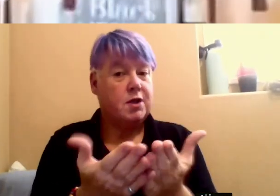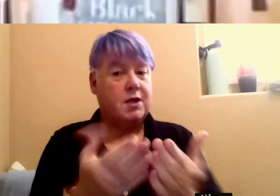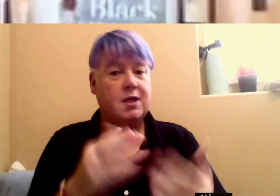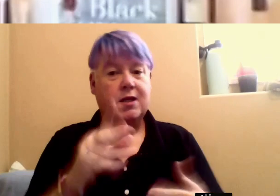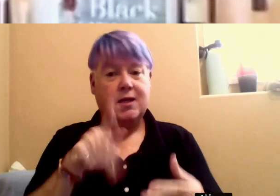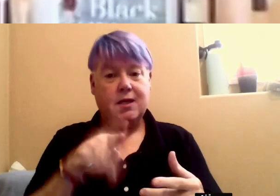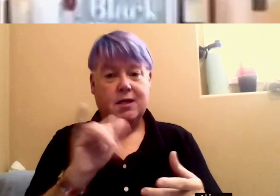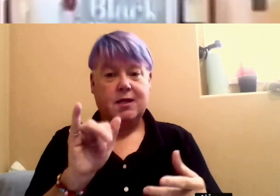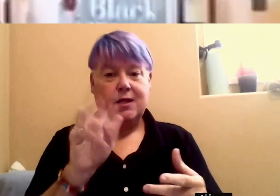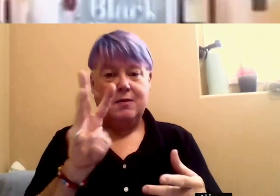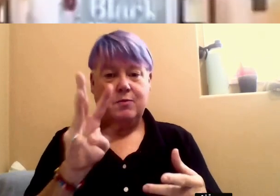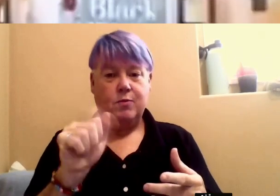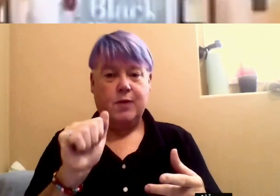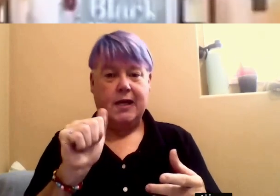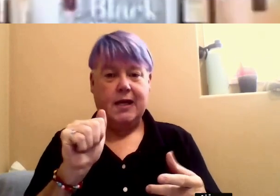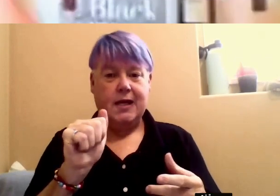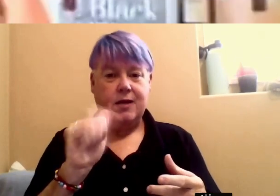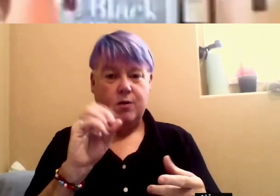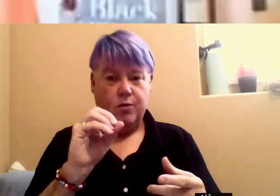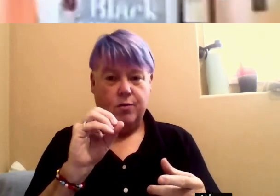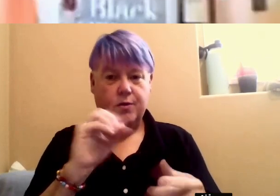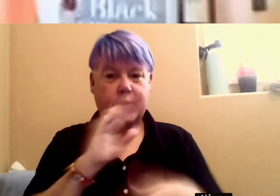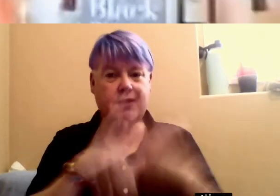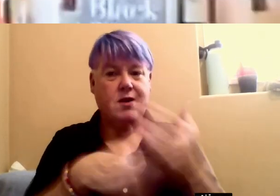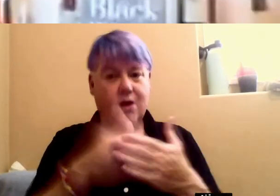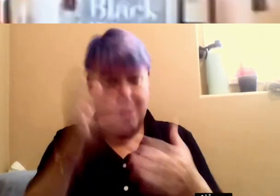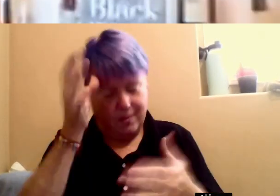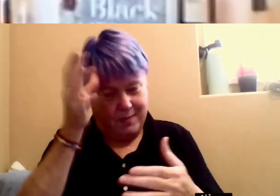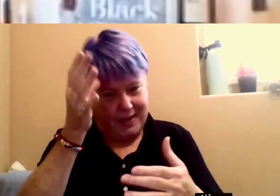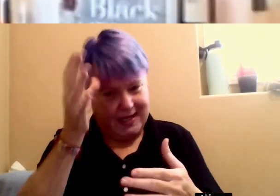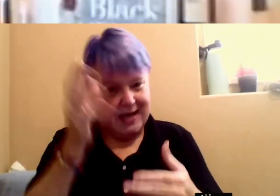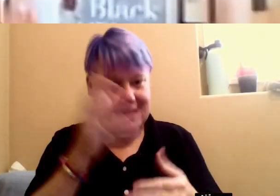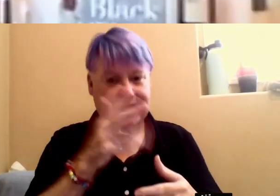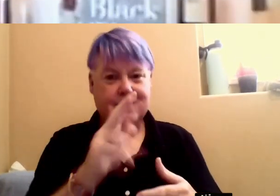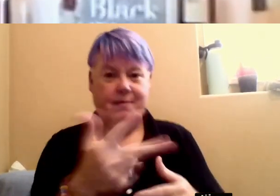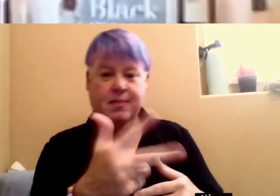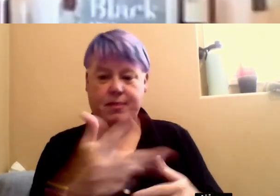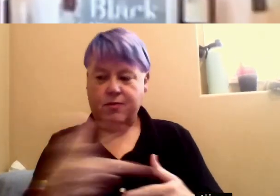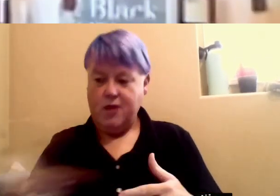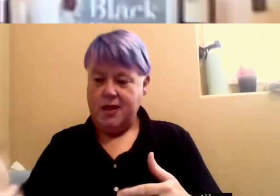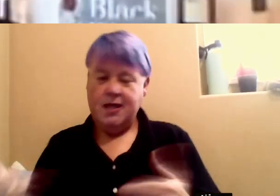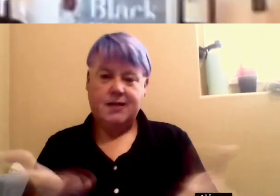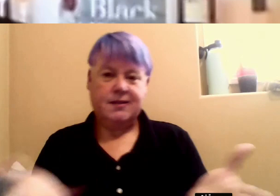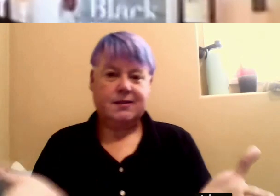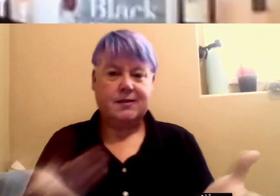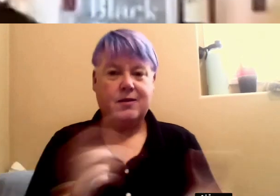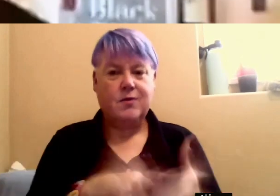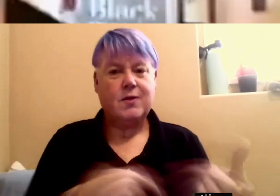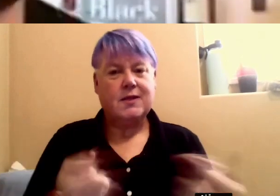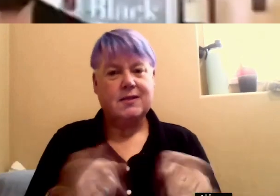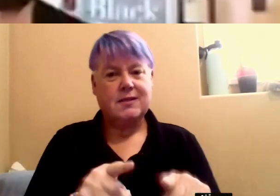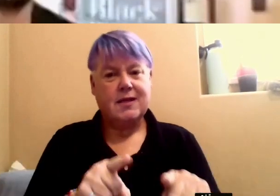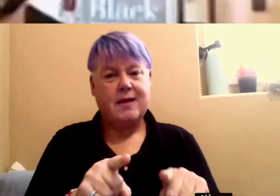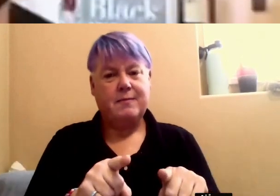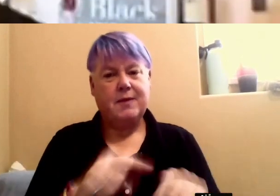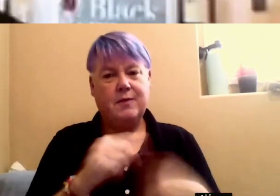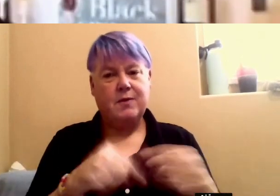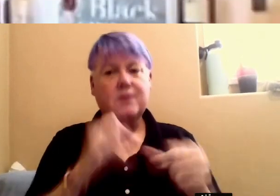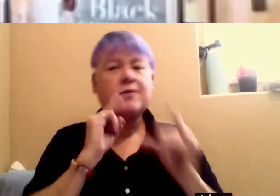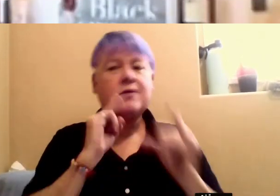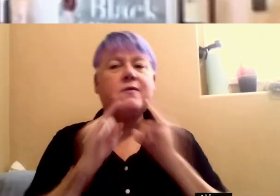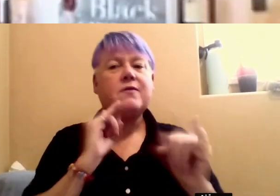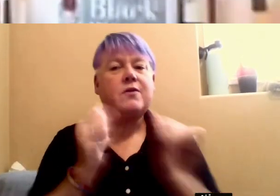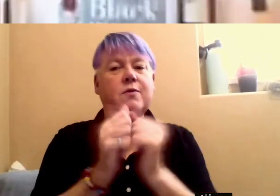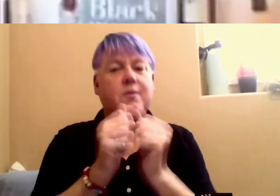the podcast, and that's my dad trilogy. What was happening when I was doing the interviewing with my